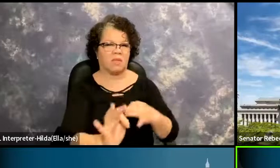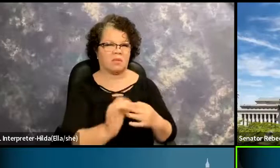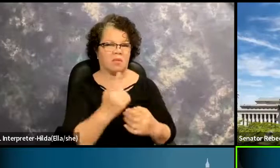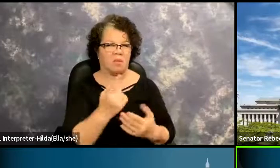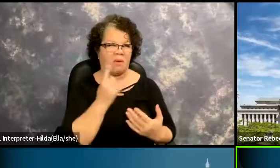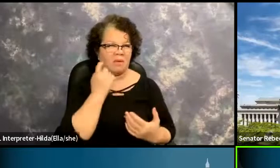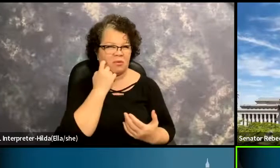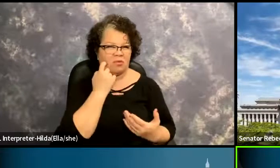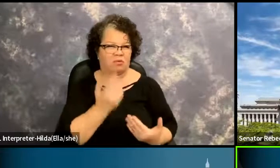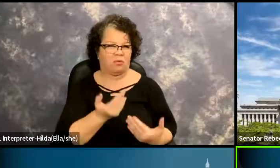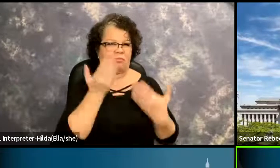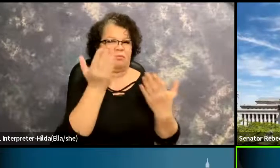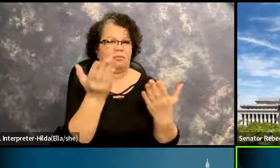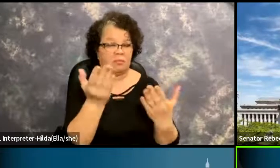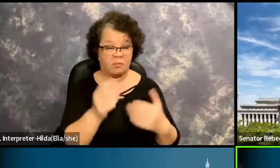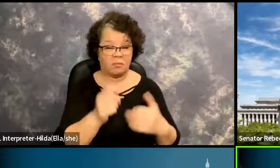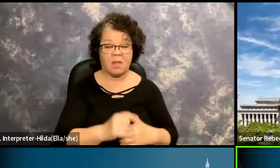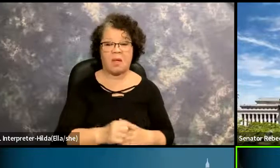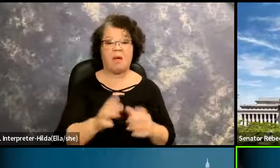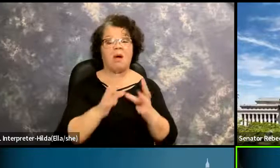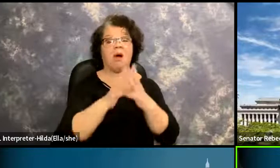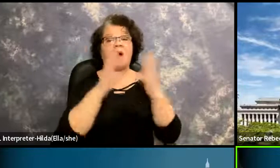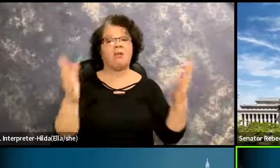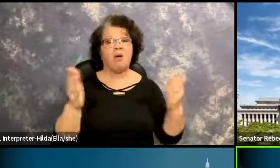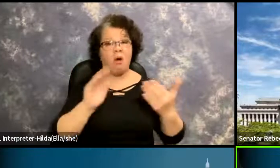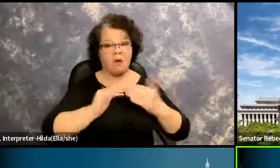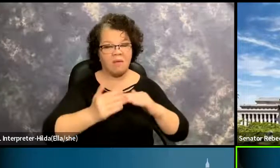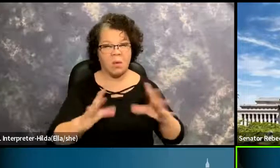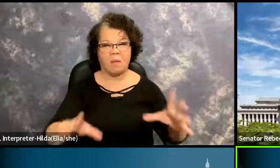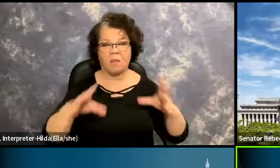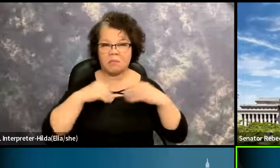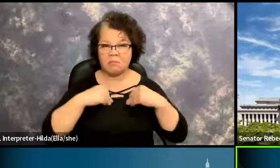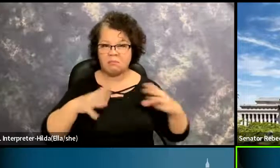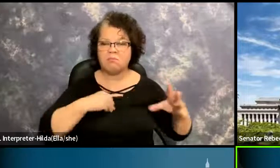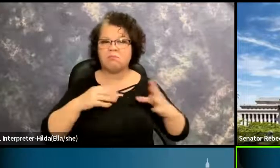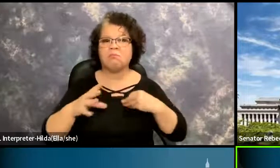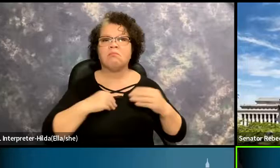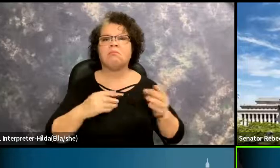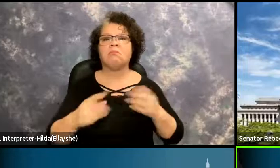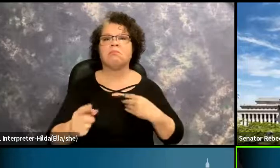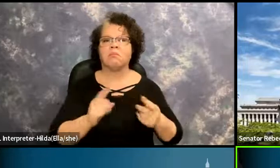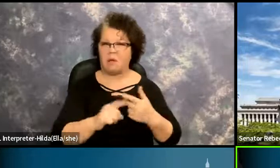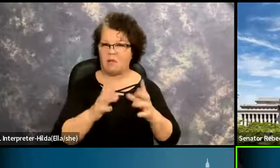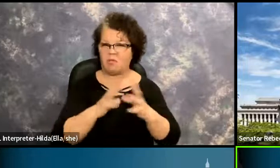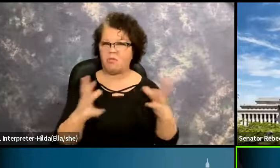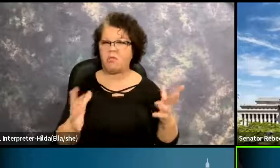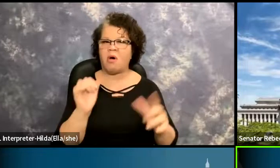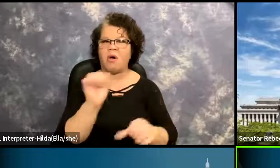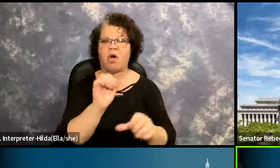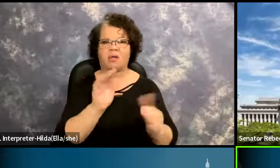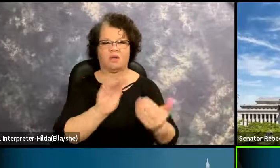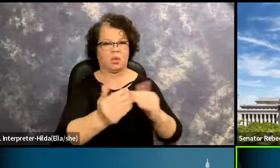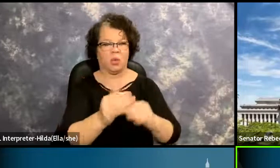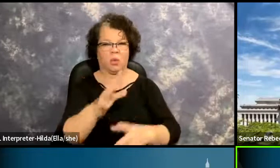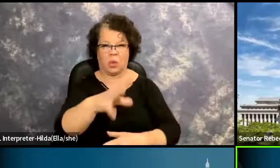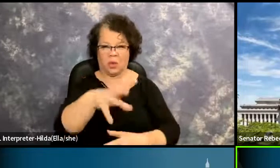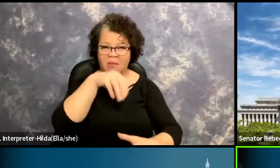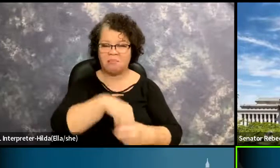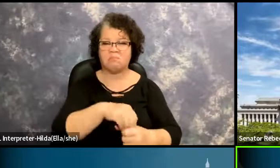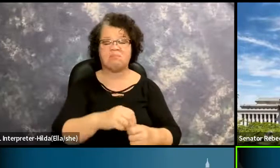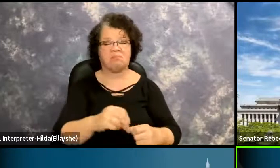very strong bill, a lot of community buy-in, a lot of community work. So I feel very promising about its prospects in the next